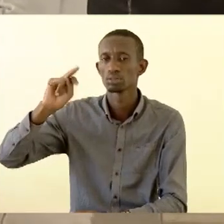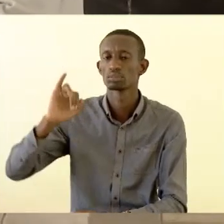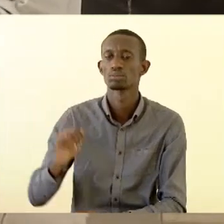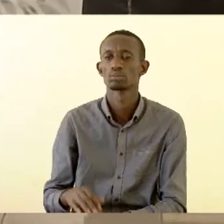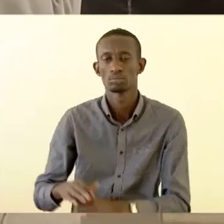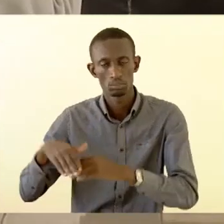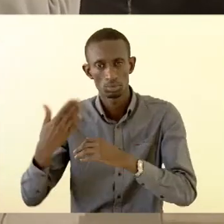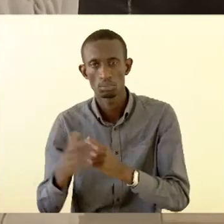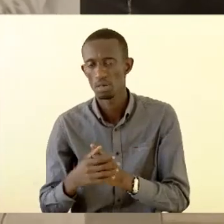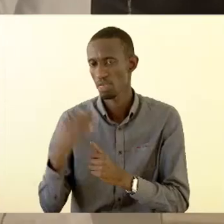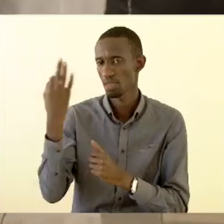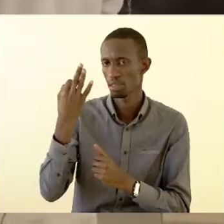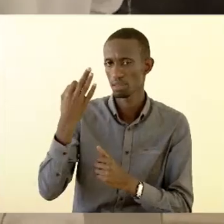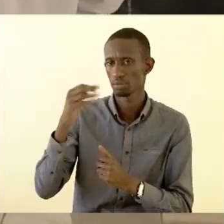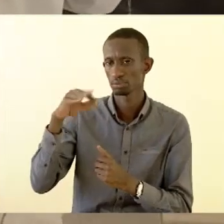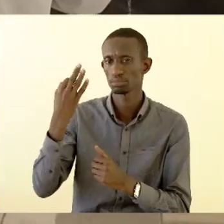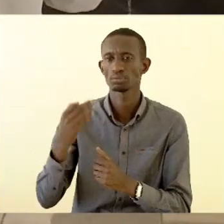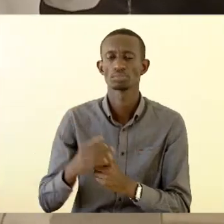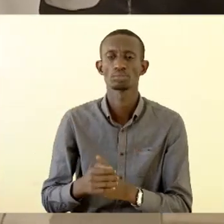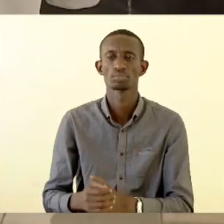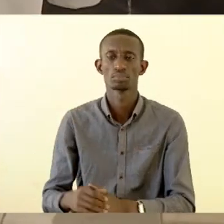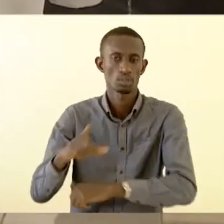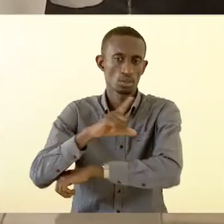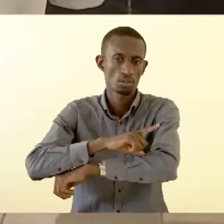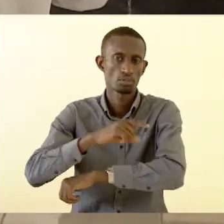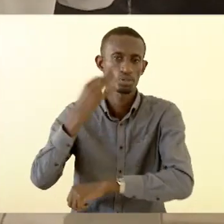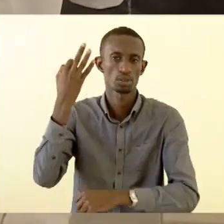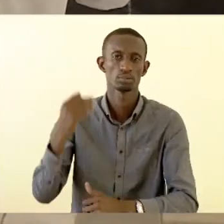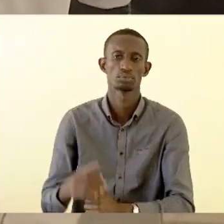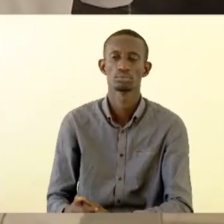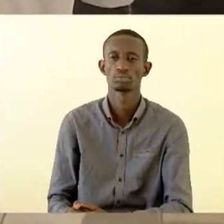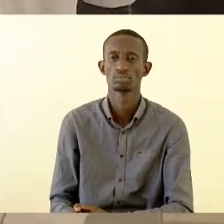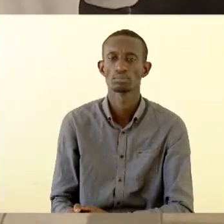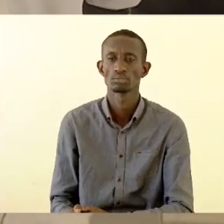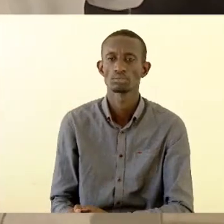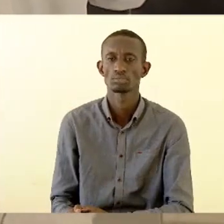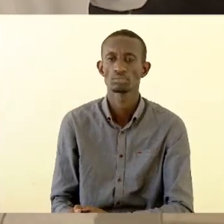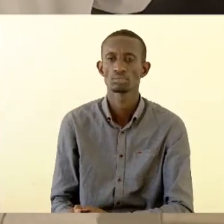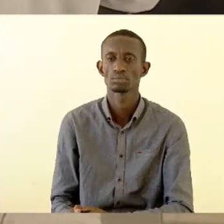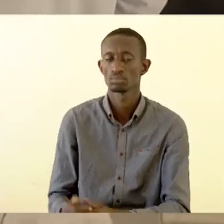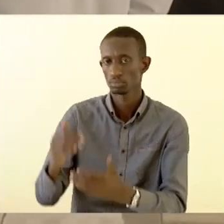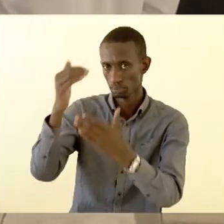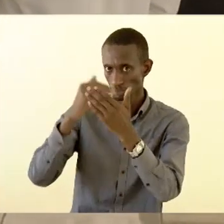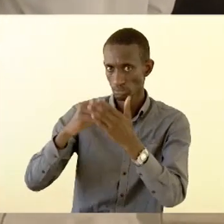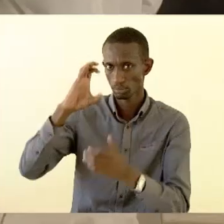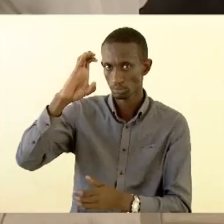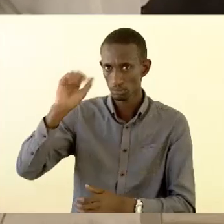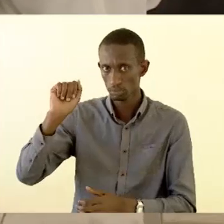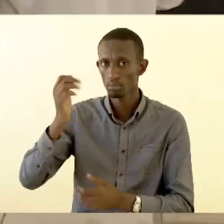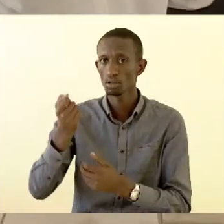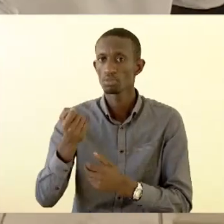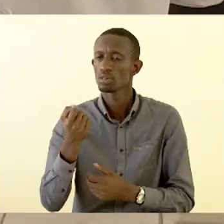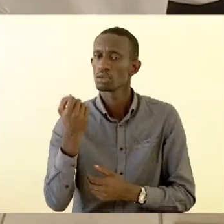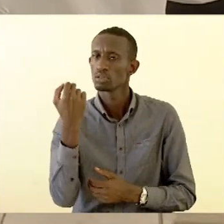third energy level. And for calcium, we have 2 electrons in the first